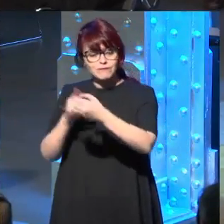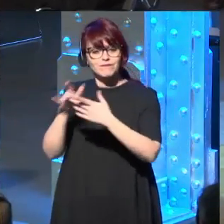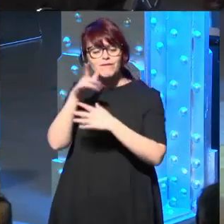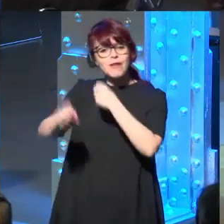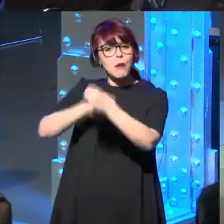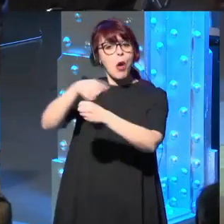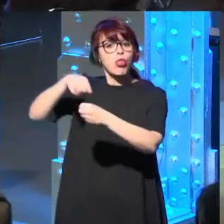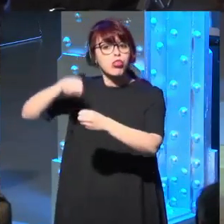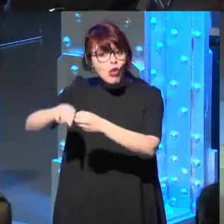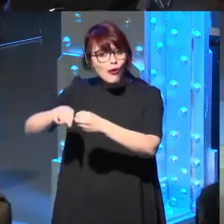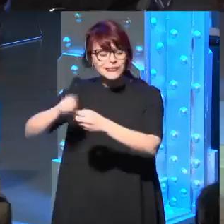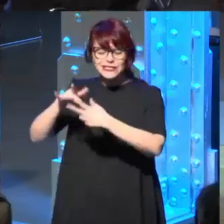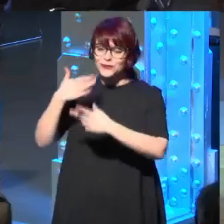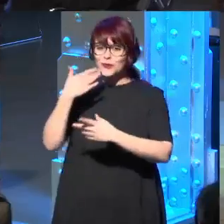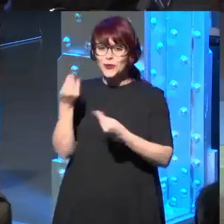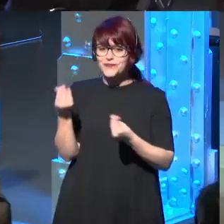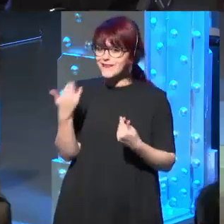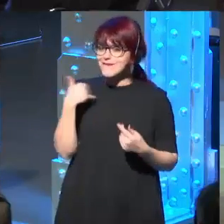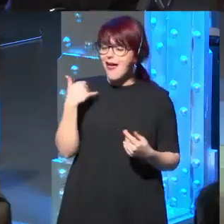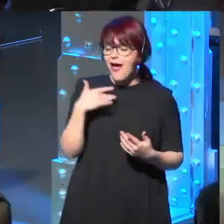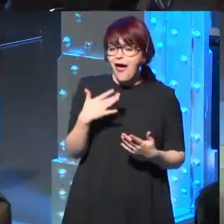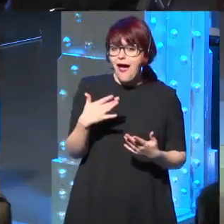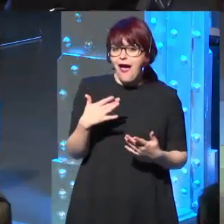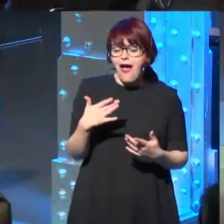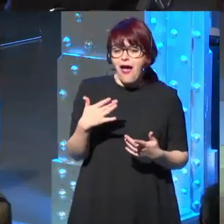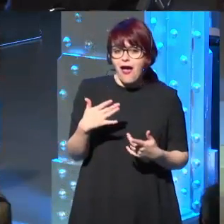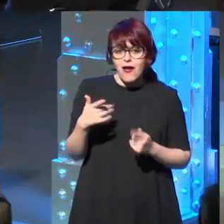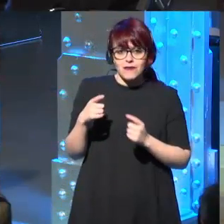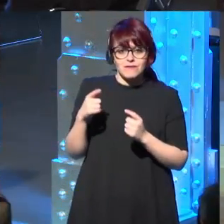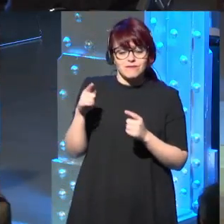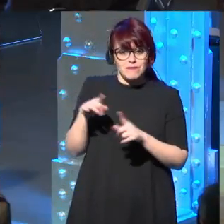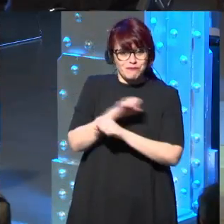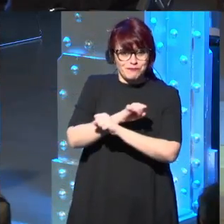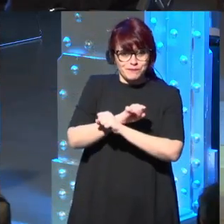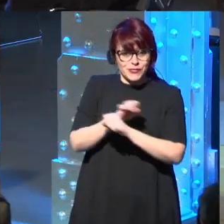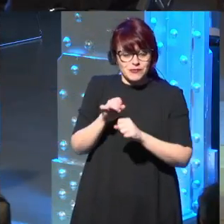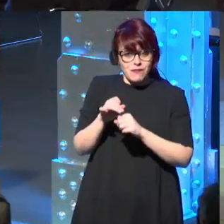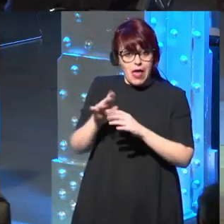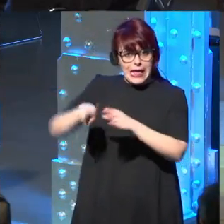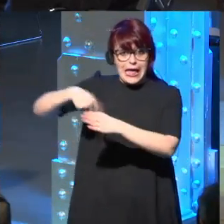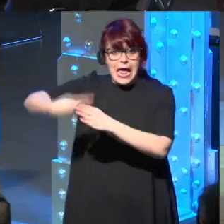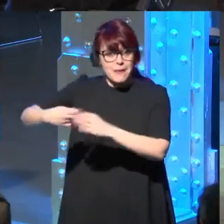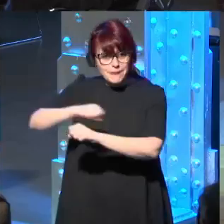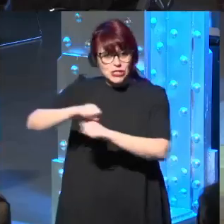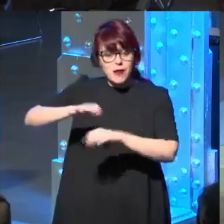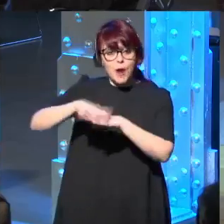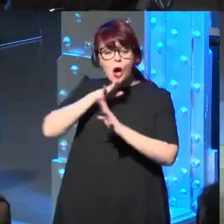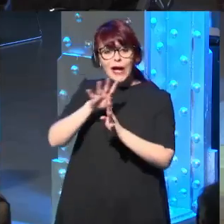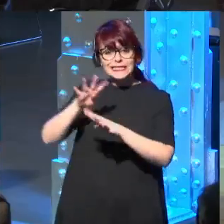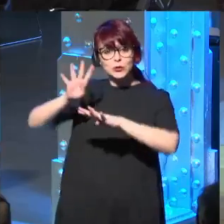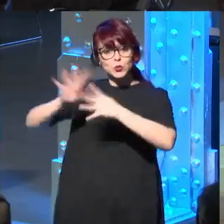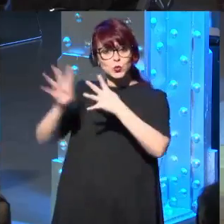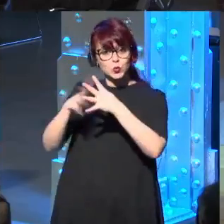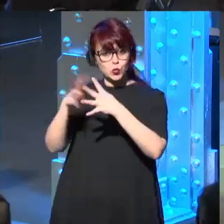already locked with a rusty lock, that it was almost impossible to open, that it was the